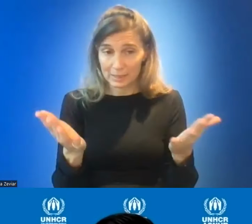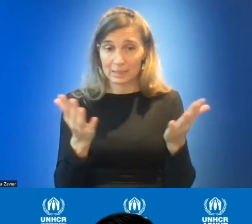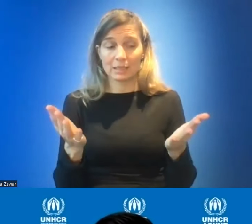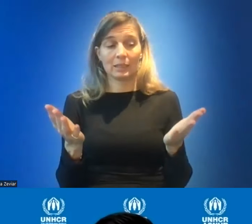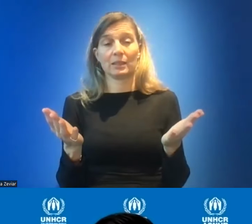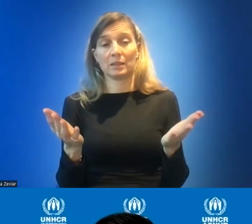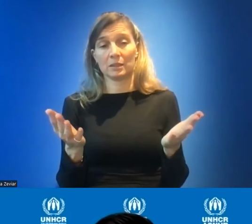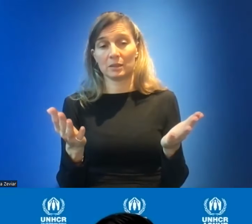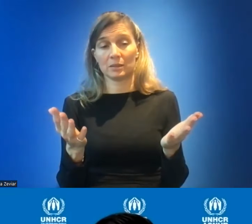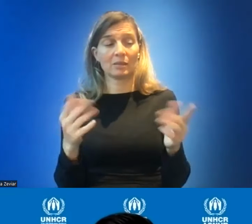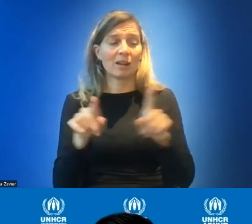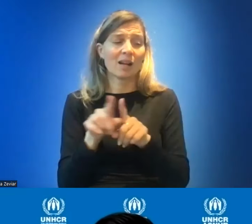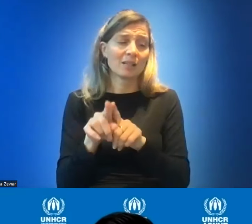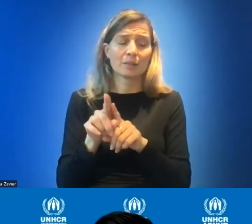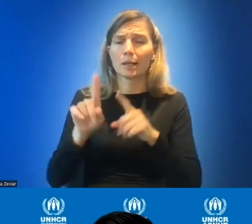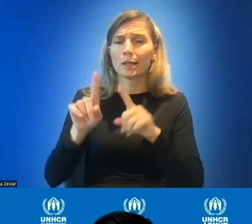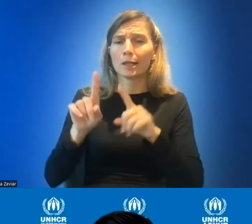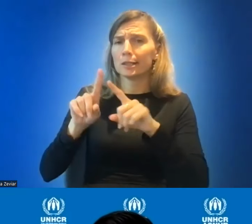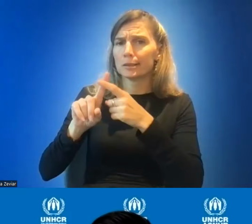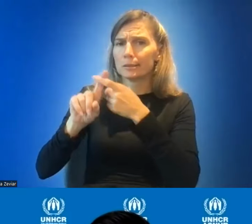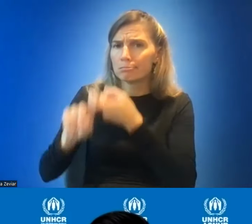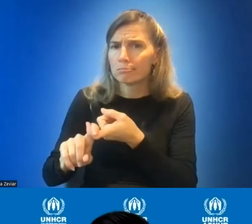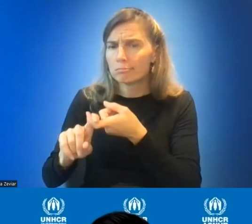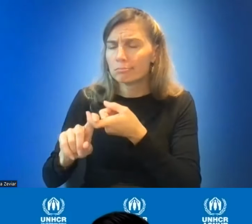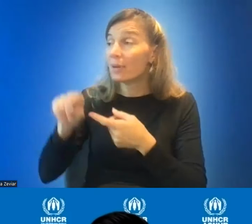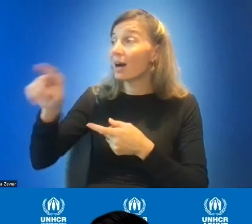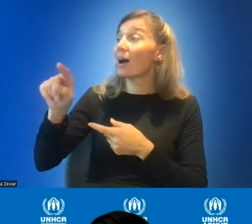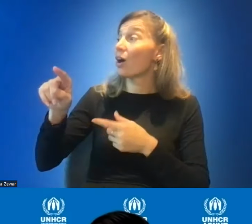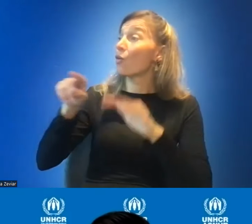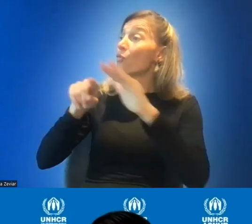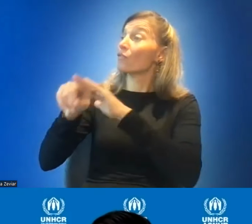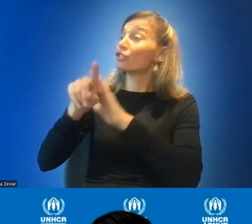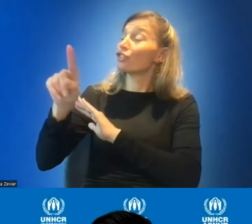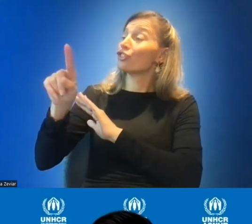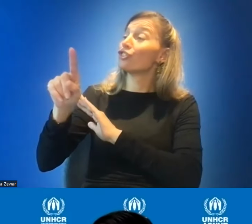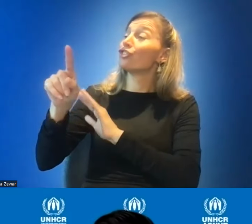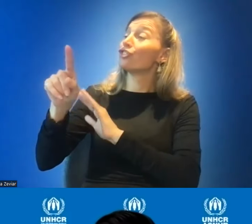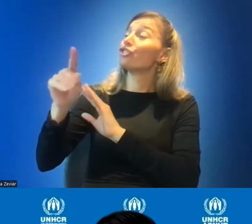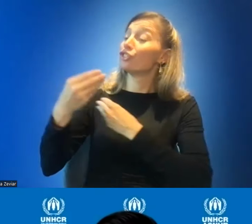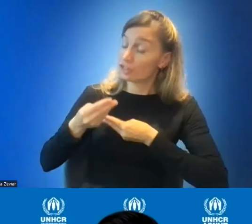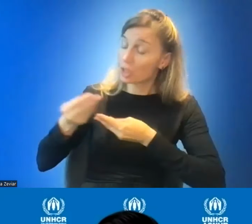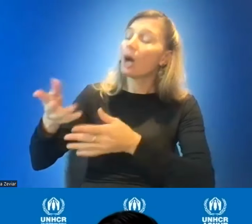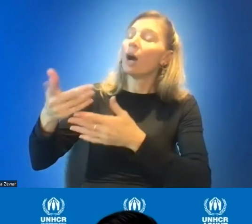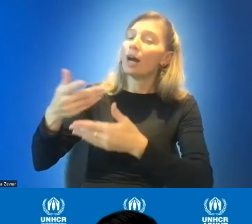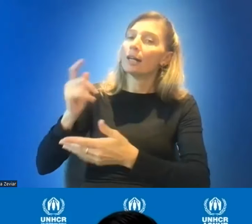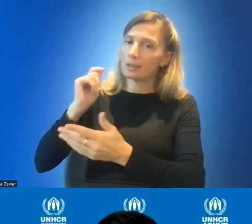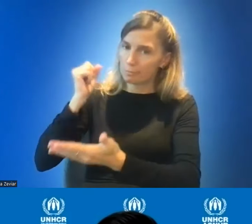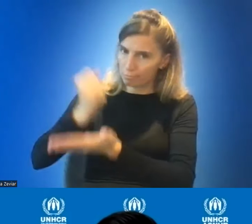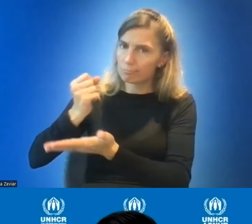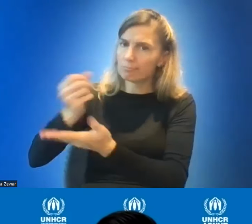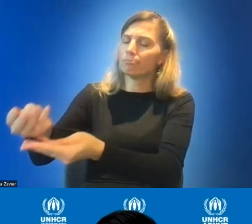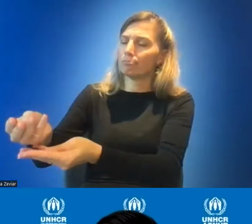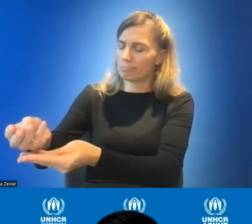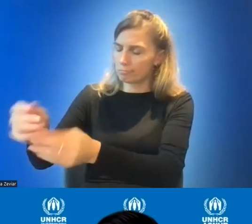refugee status is awarded in each context. I mean, in practice, beyond the text of